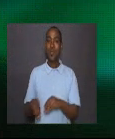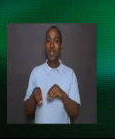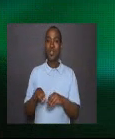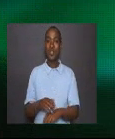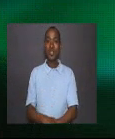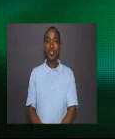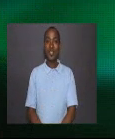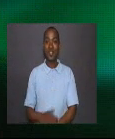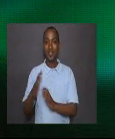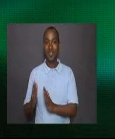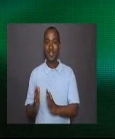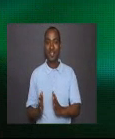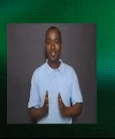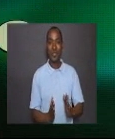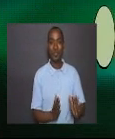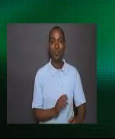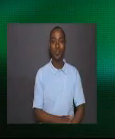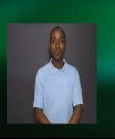Students, let's get ready.